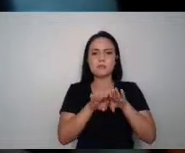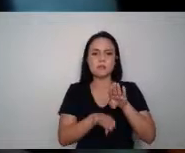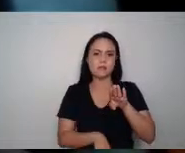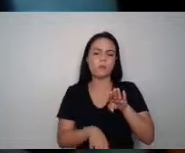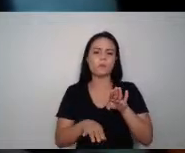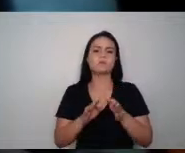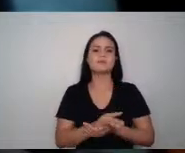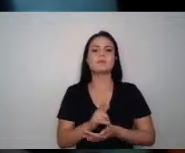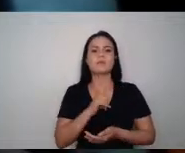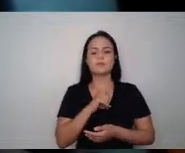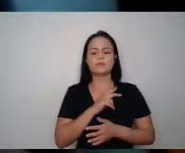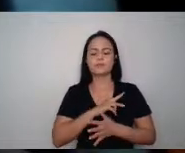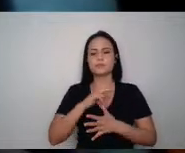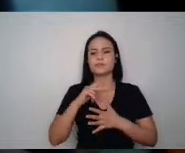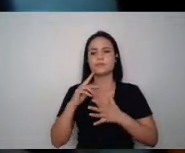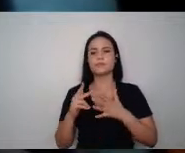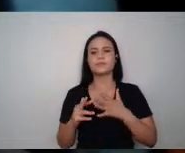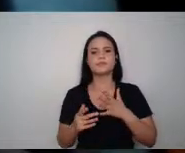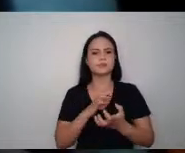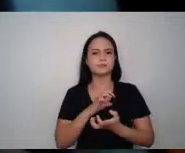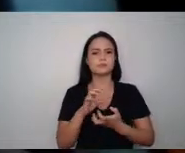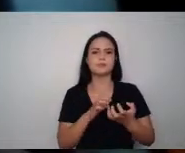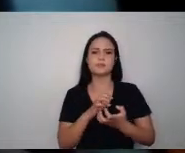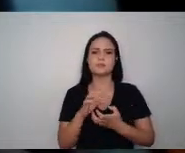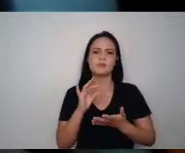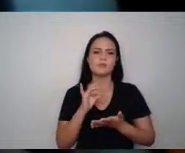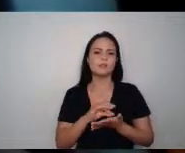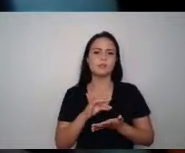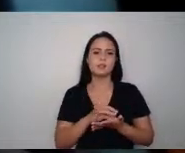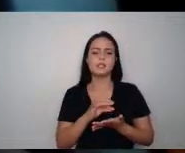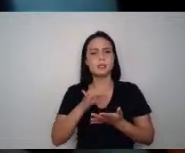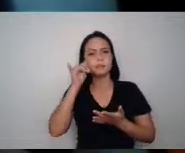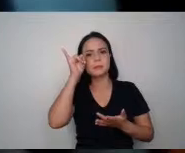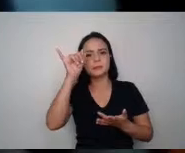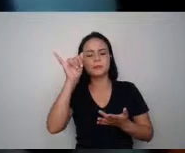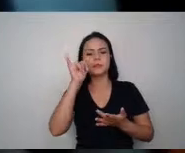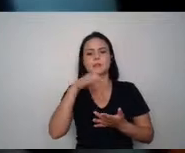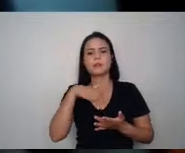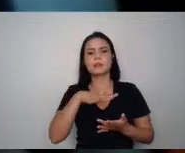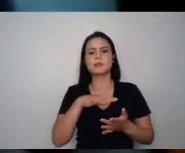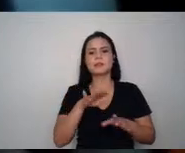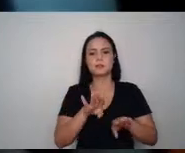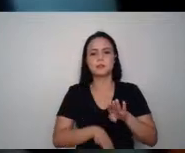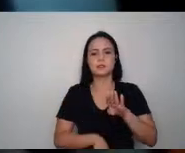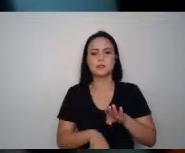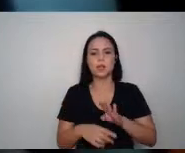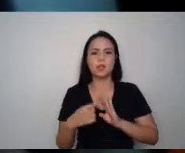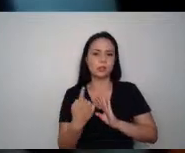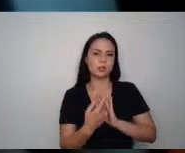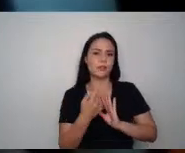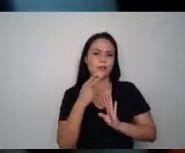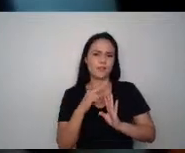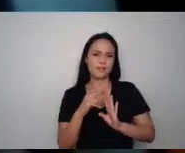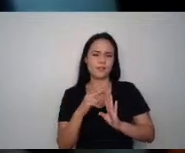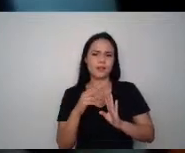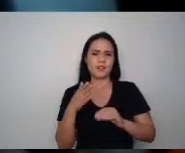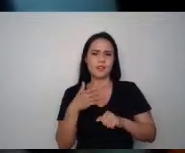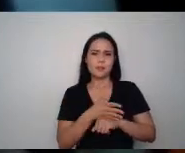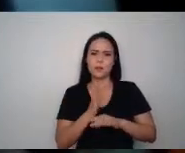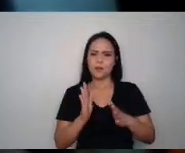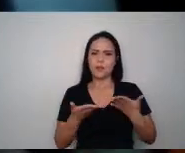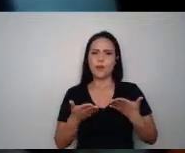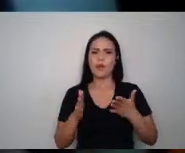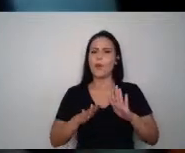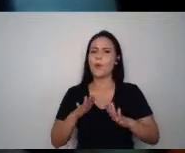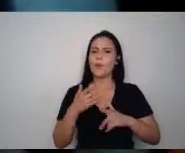of discrimination, which exists and has many factors. And this